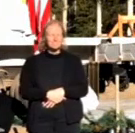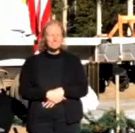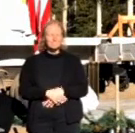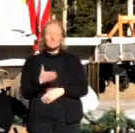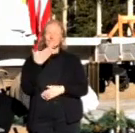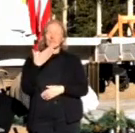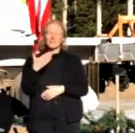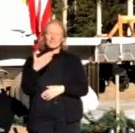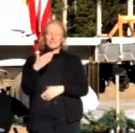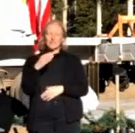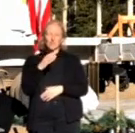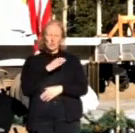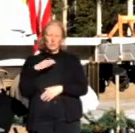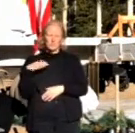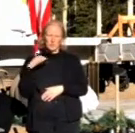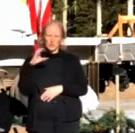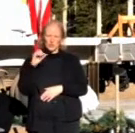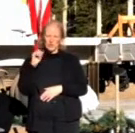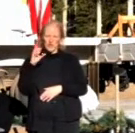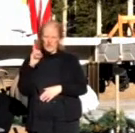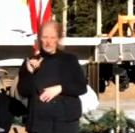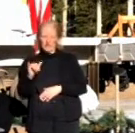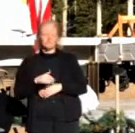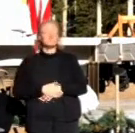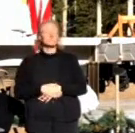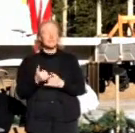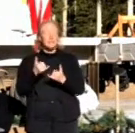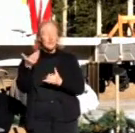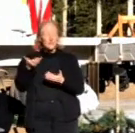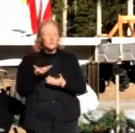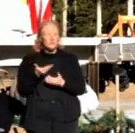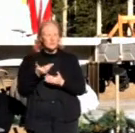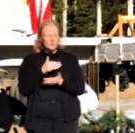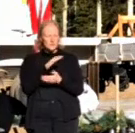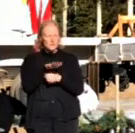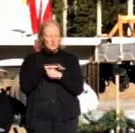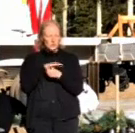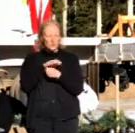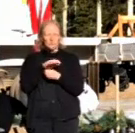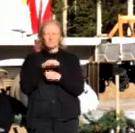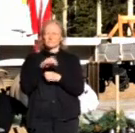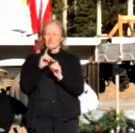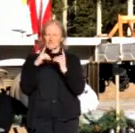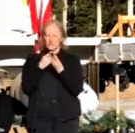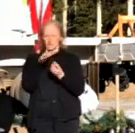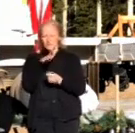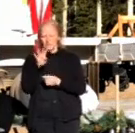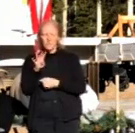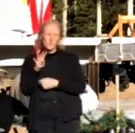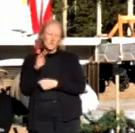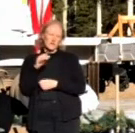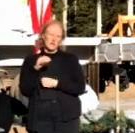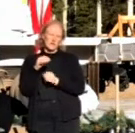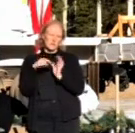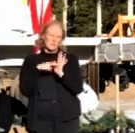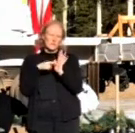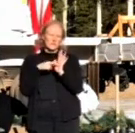Thank you, Commissioner Caddy. I'd now like to introduce our local District 54 State Representative, Matt Soper.